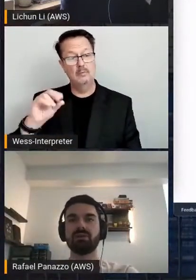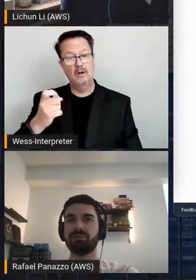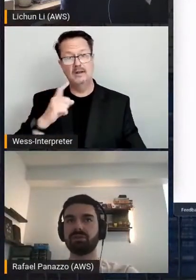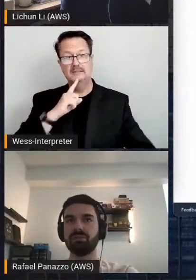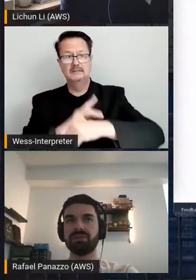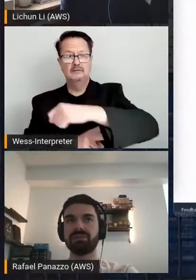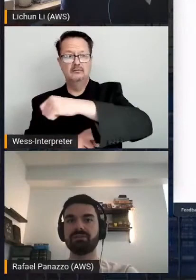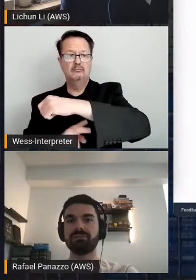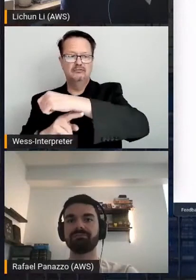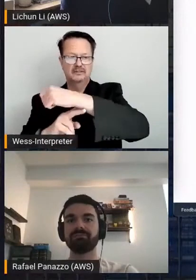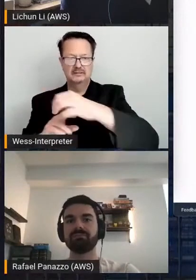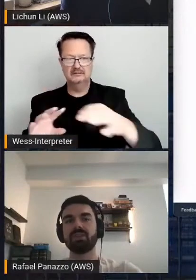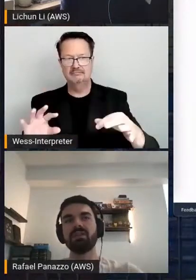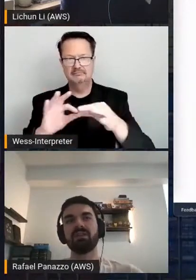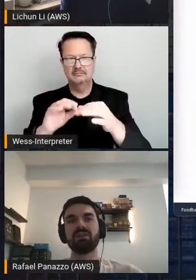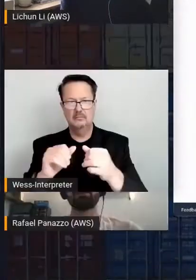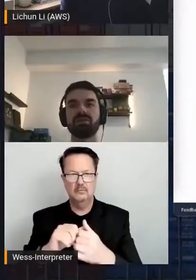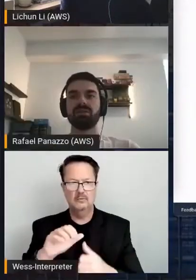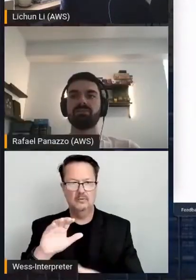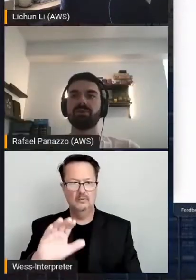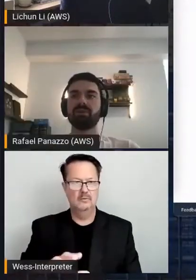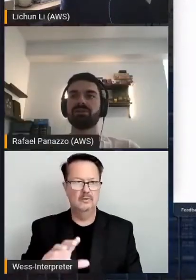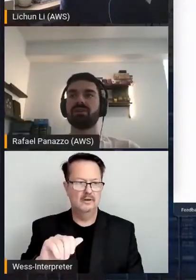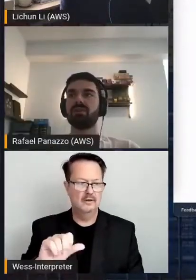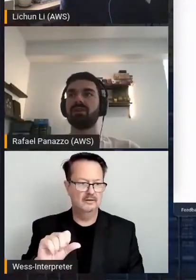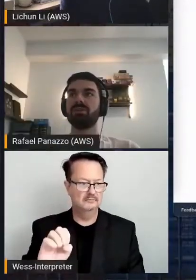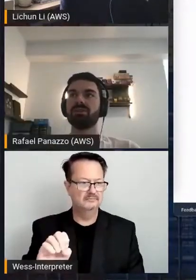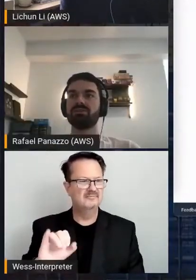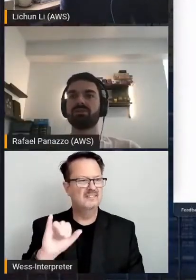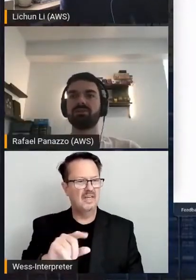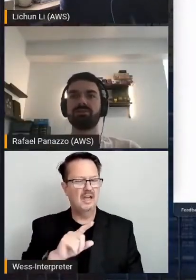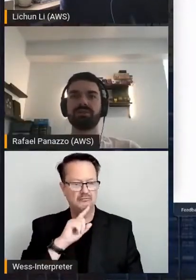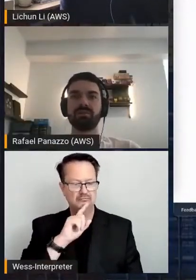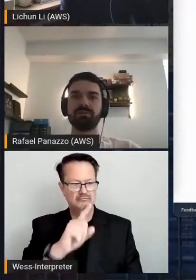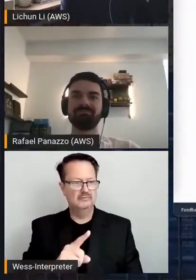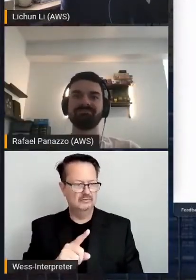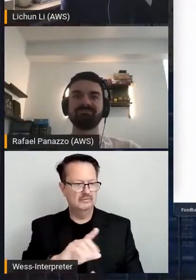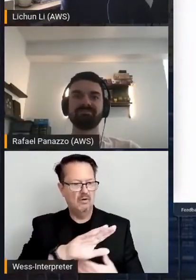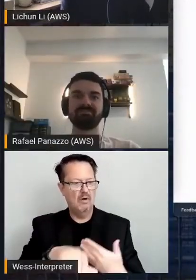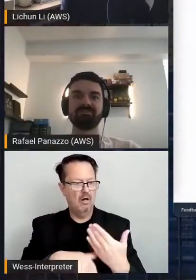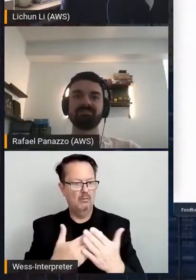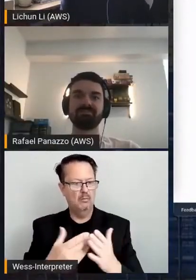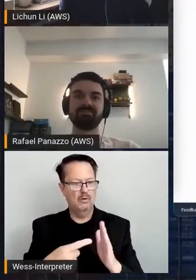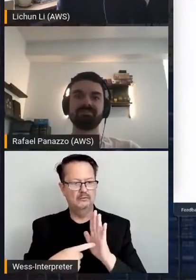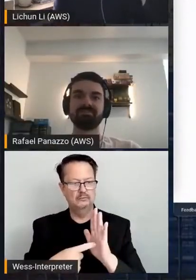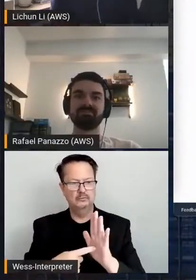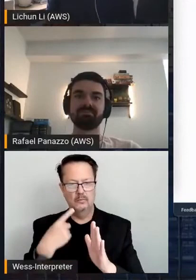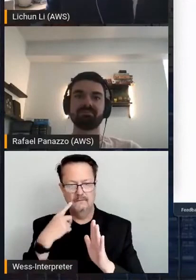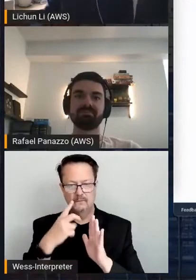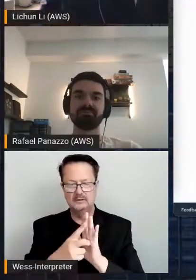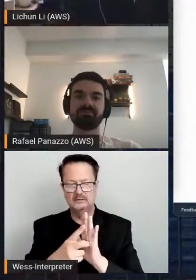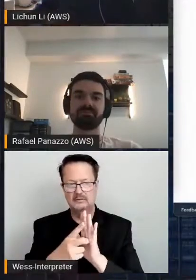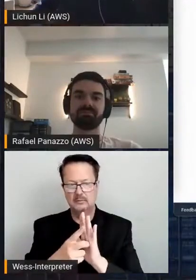will talk with your API server. So that's pretty much all I wanted to show for the demo.